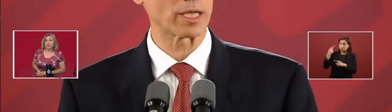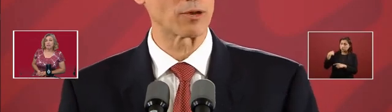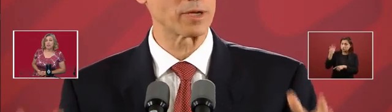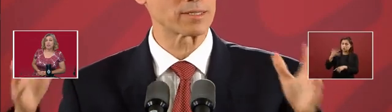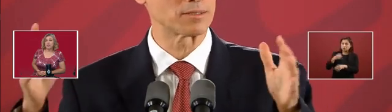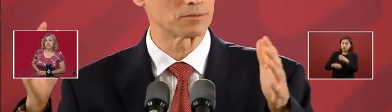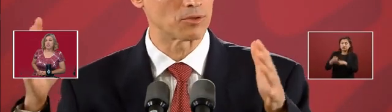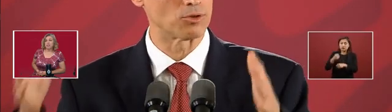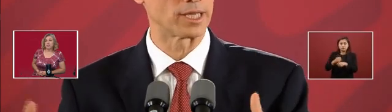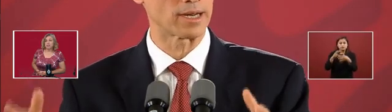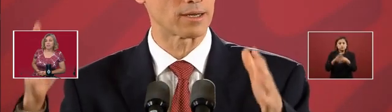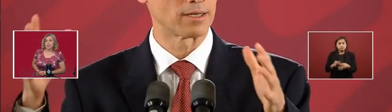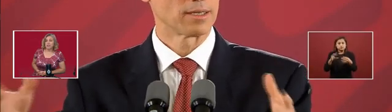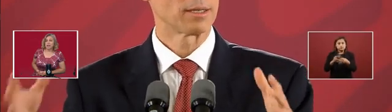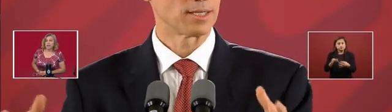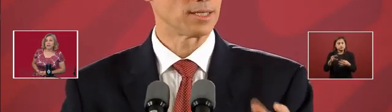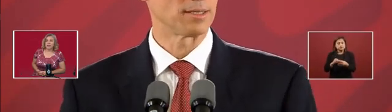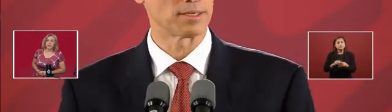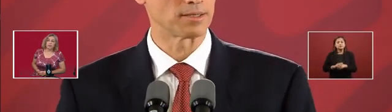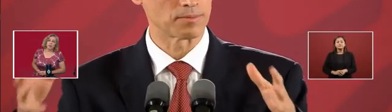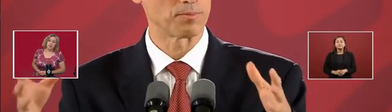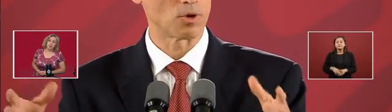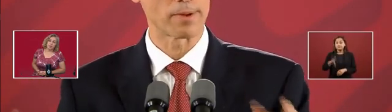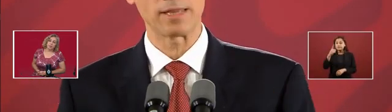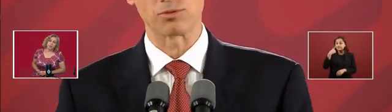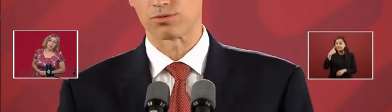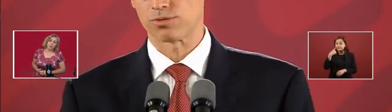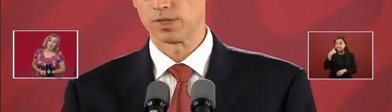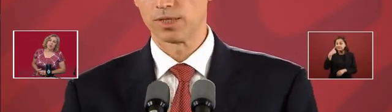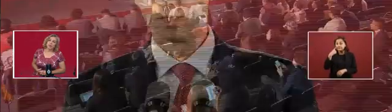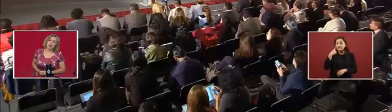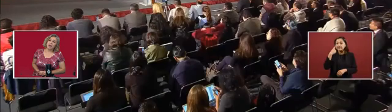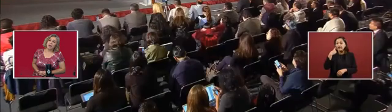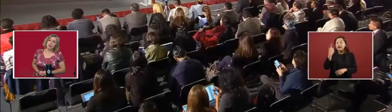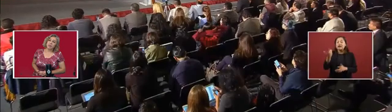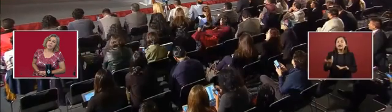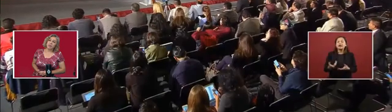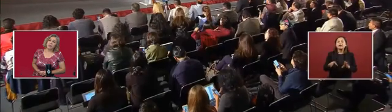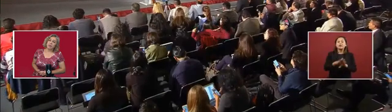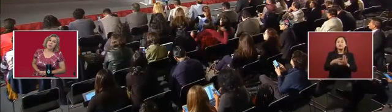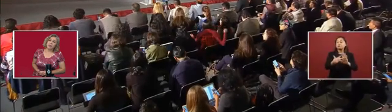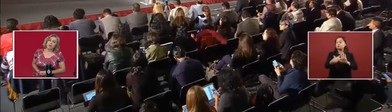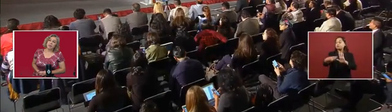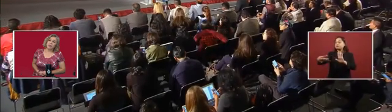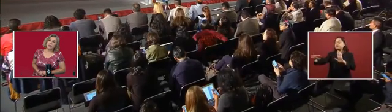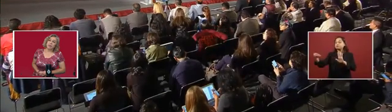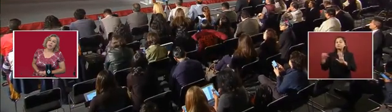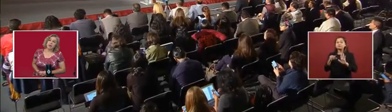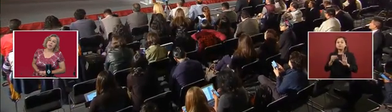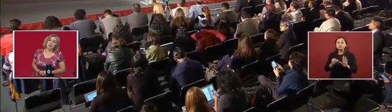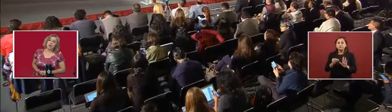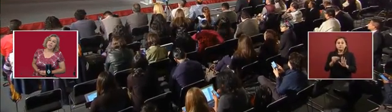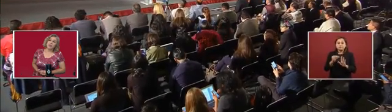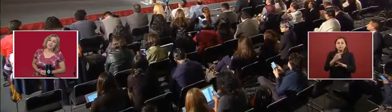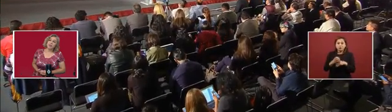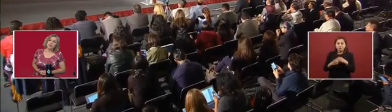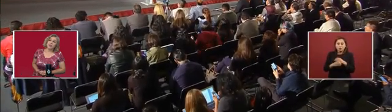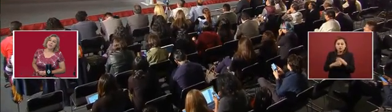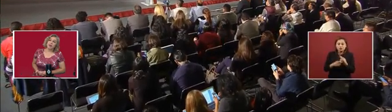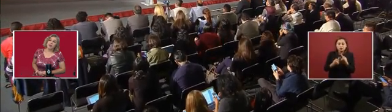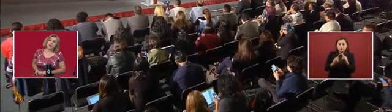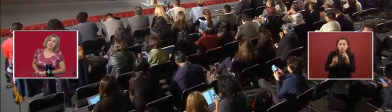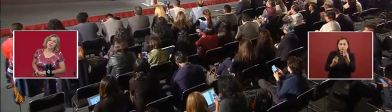It has nothing to do with the monitoring. What I'm trying to explain to you, a technical data, which I have been